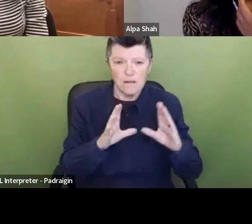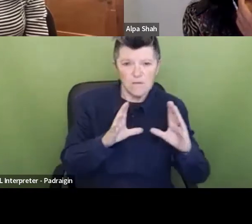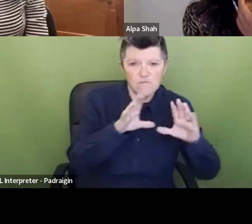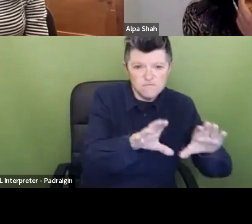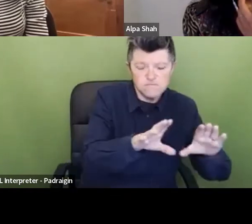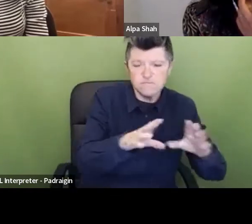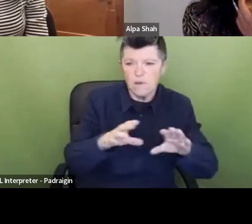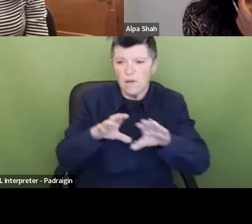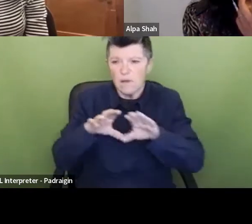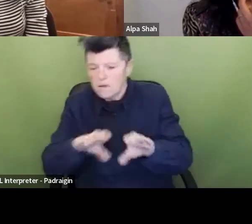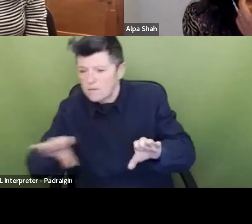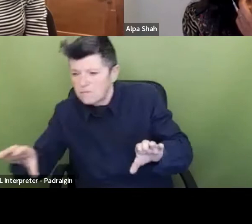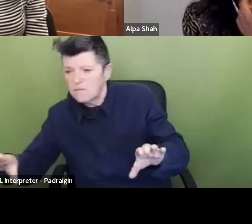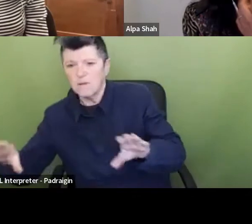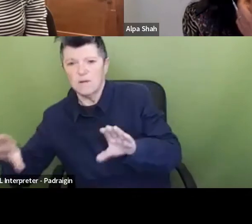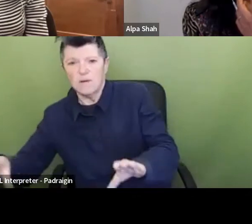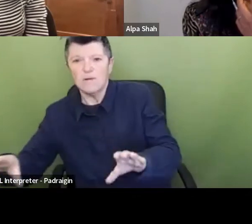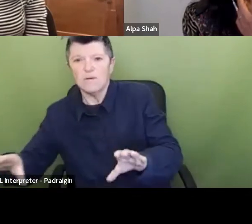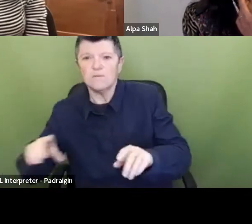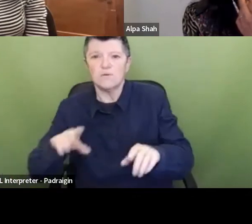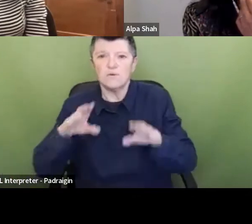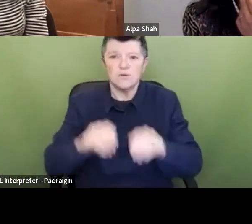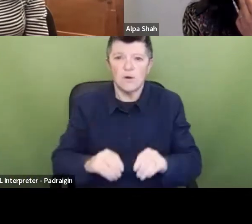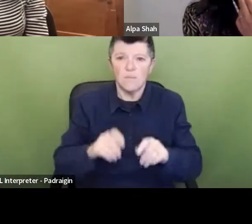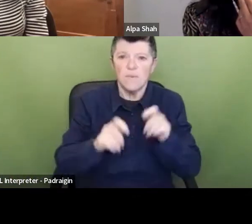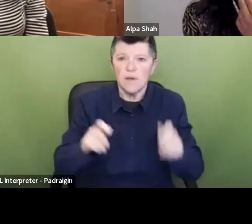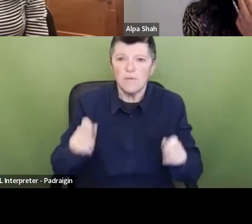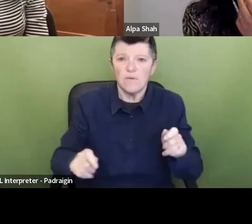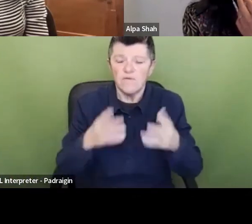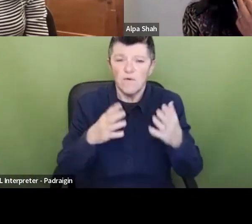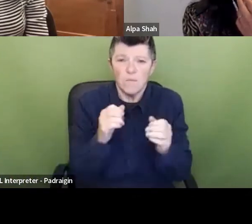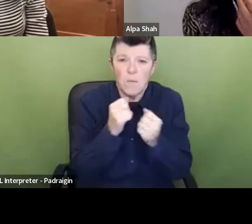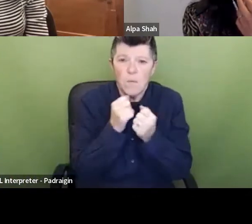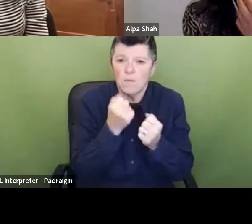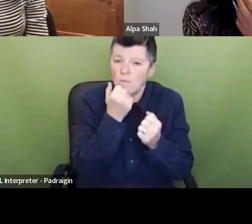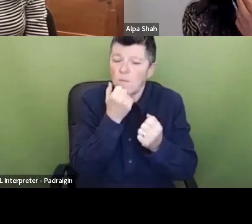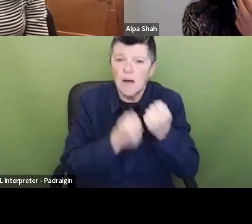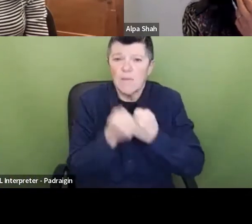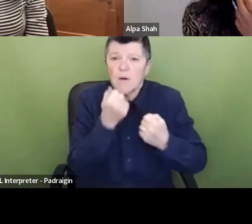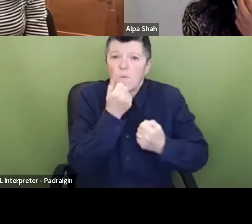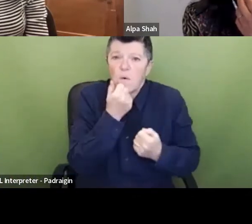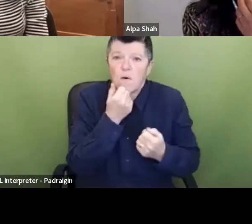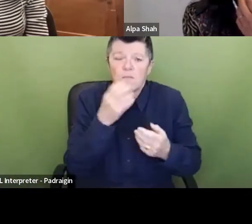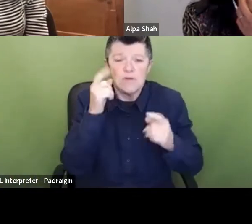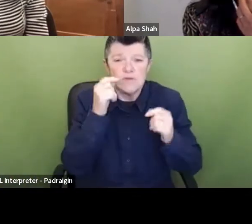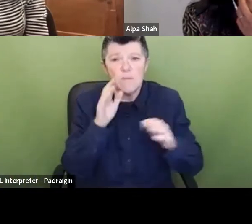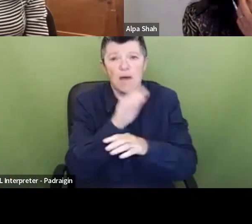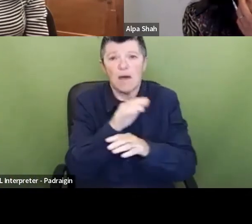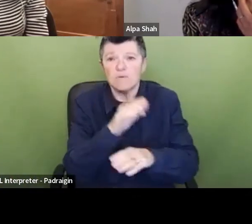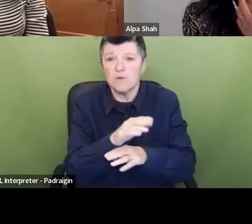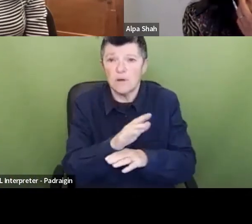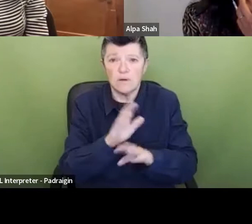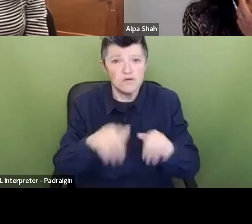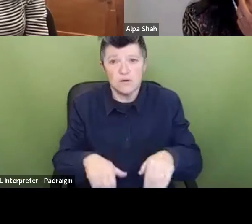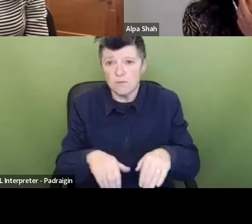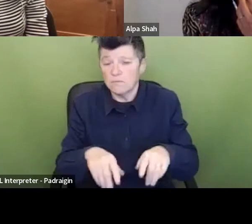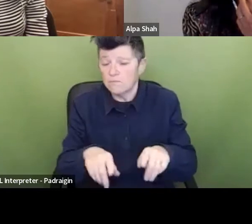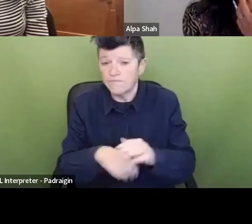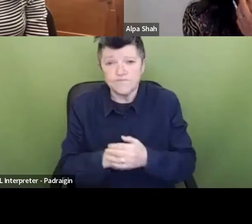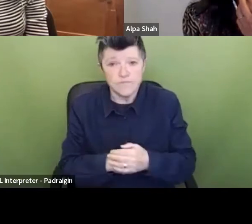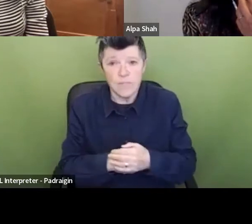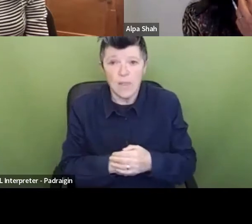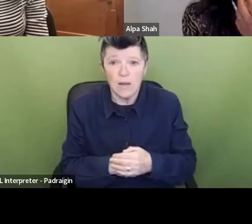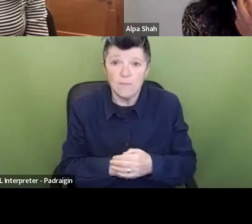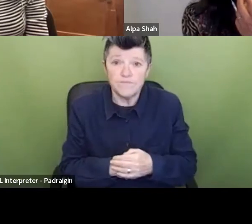train station to prevent people from warming themselves up who are sleeping outside. Right? So again, on the flip side